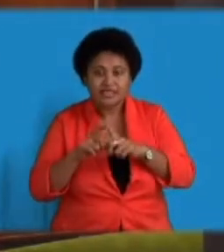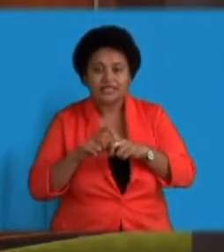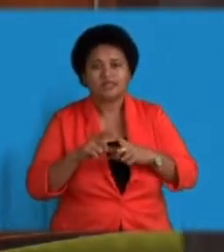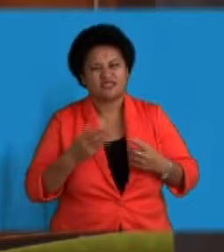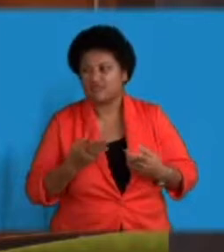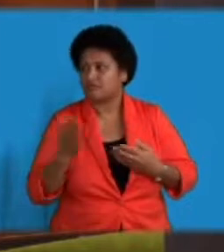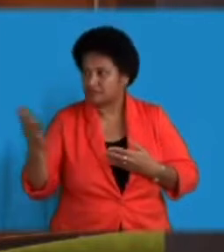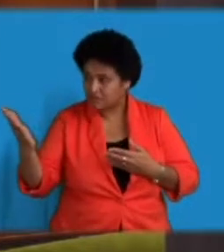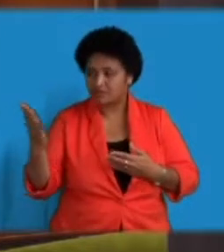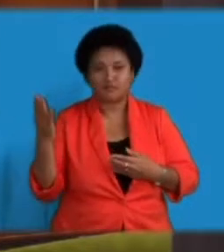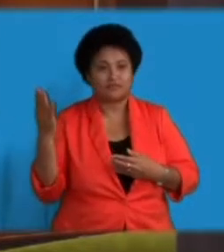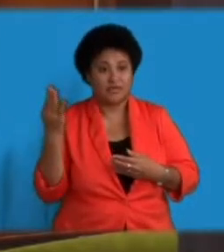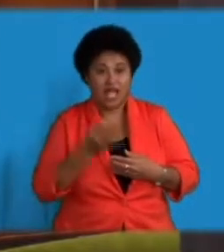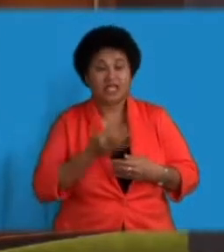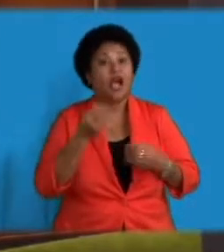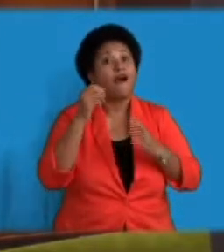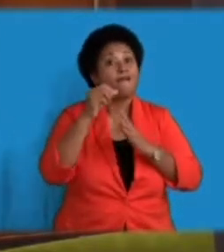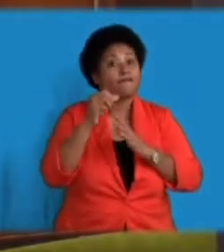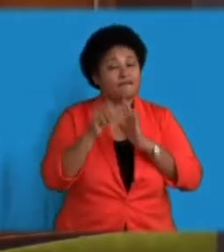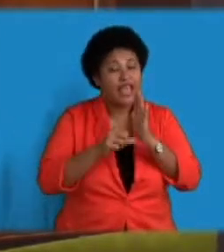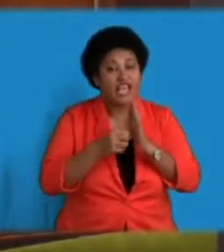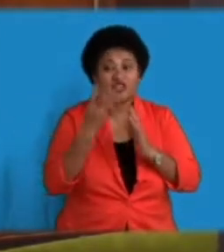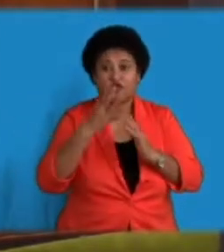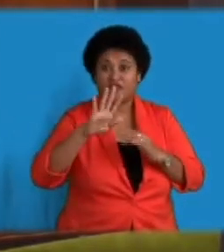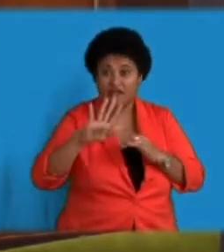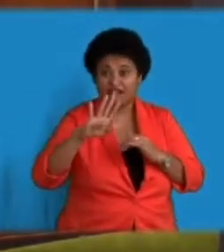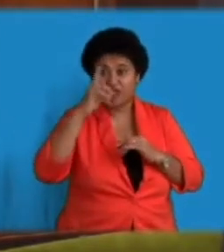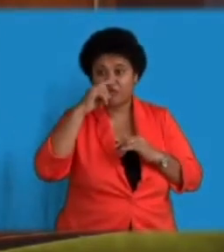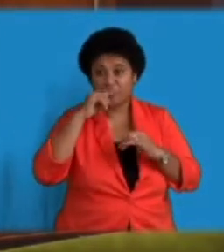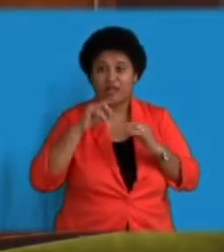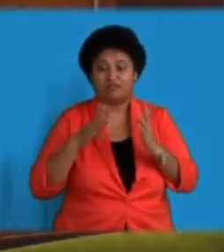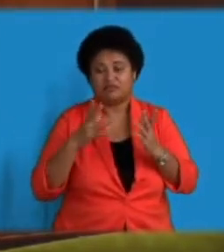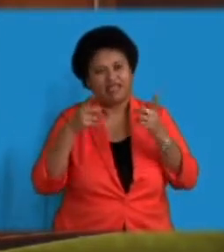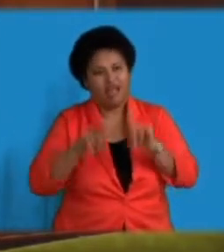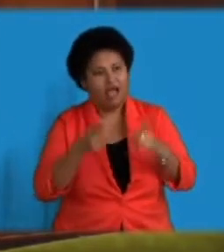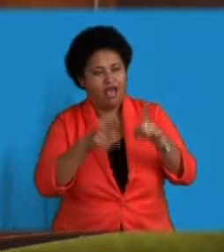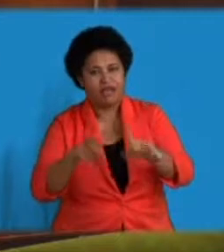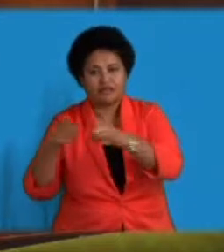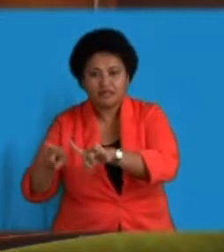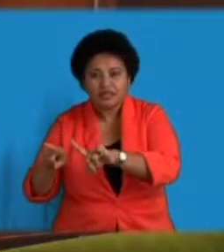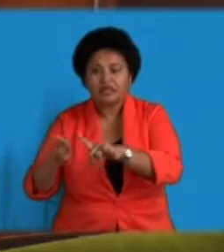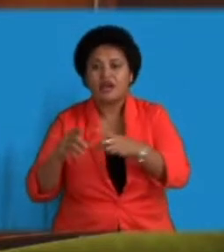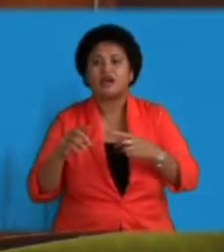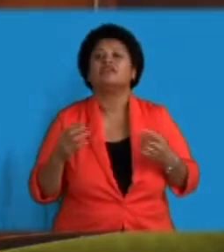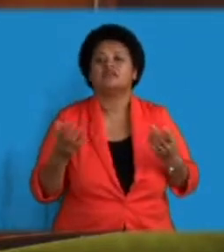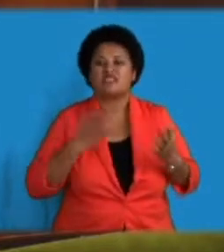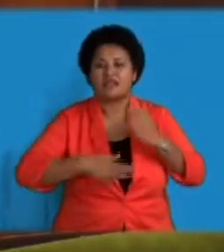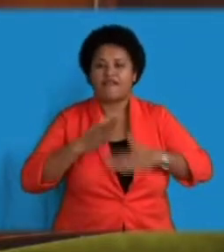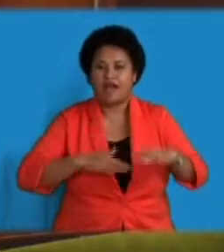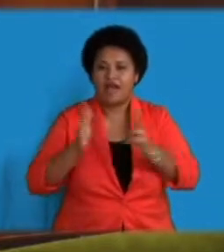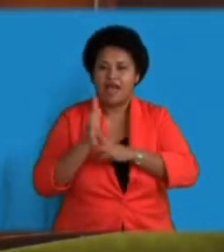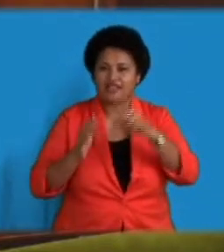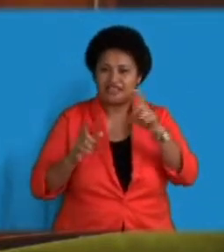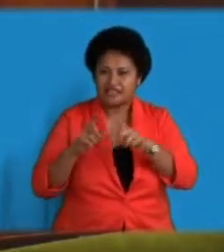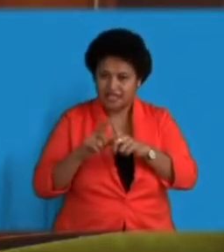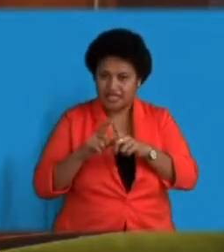Honourable Usamate, at age 45 there is an exponential growth in those dying from NCDs, and this suggests that at the age 20